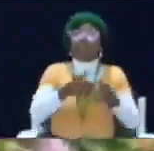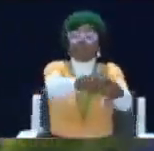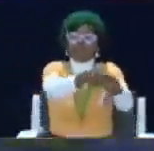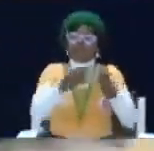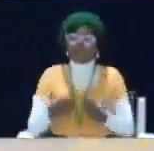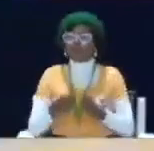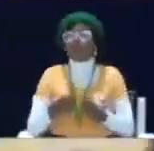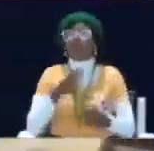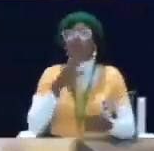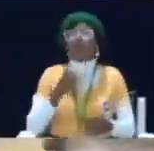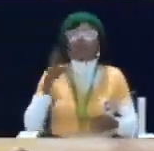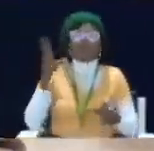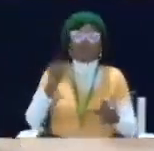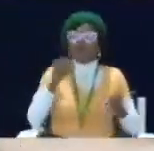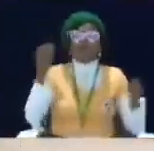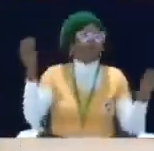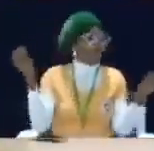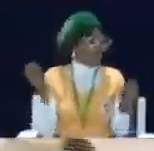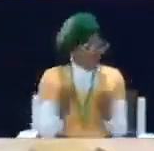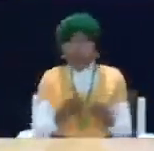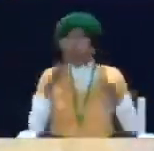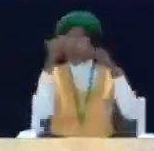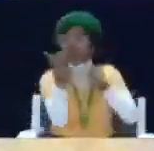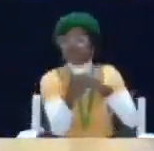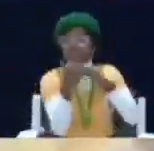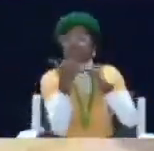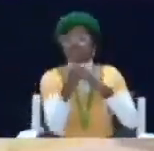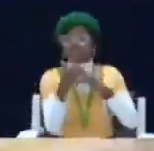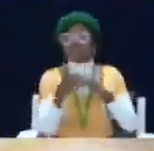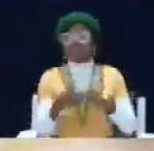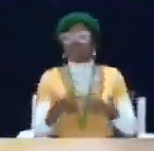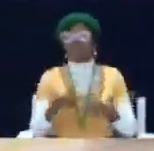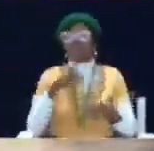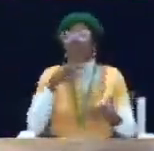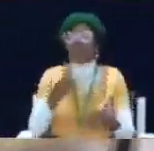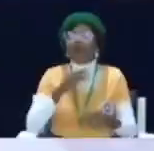ministers, no more limitations.